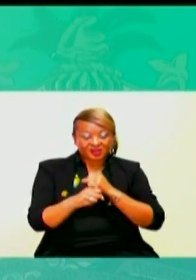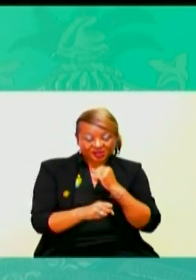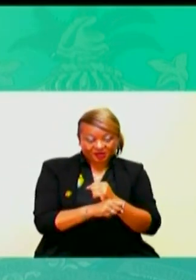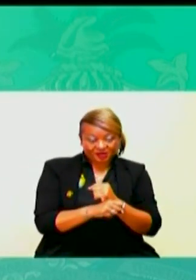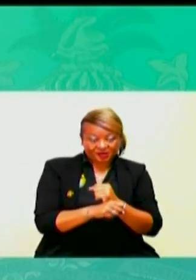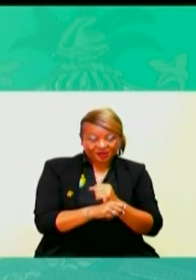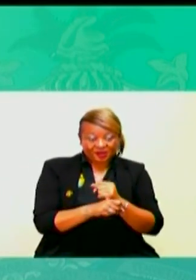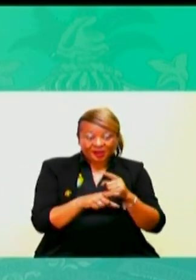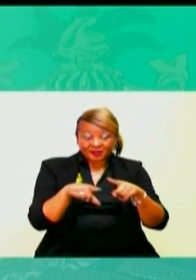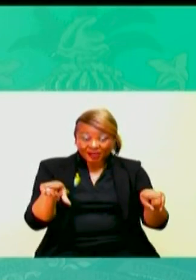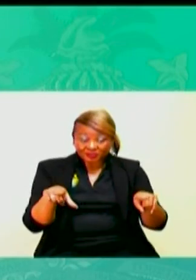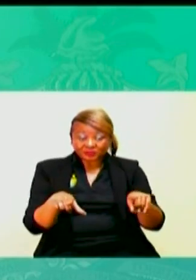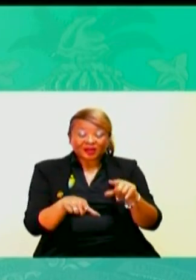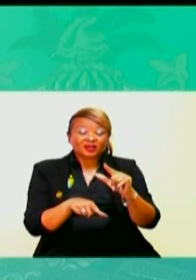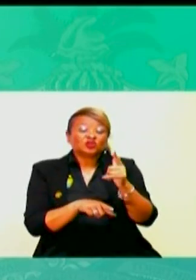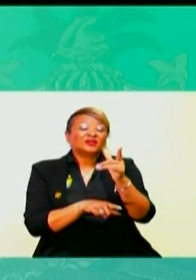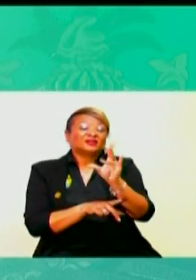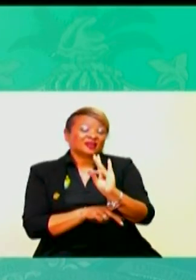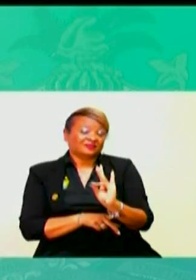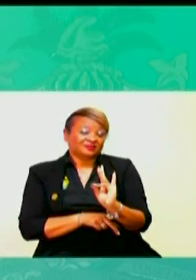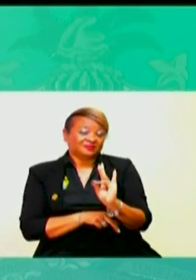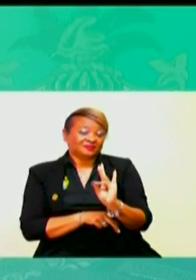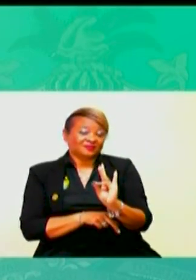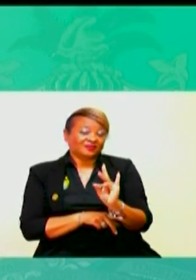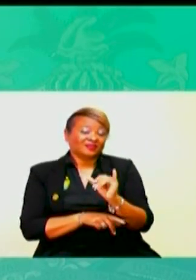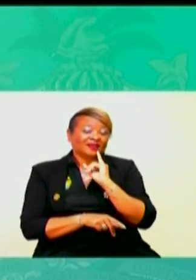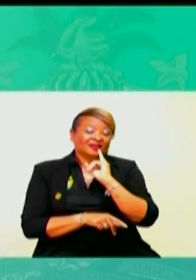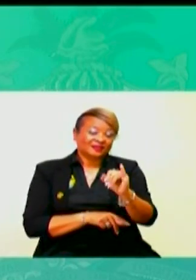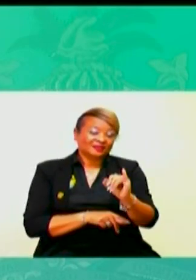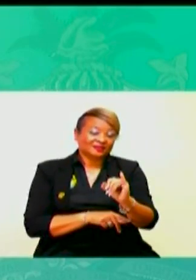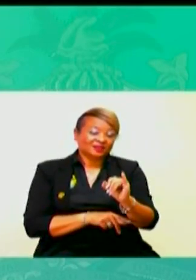that by 27. That is